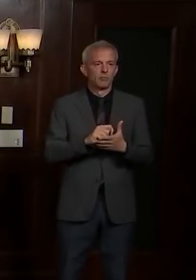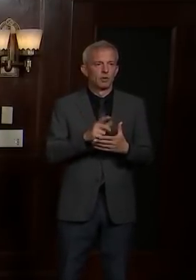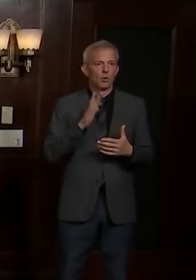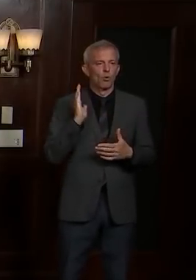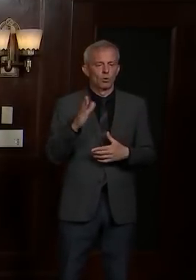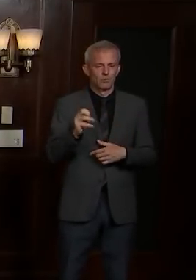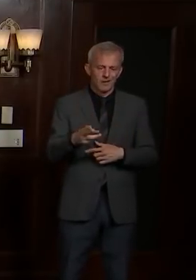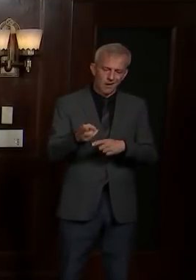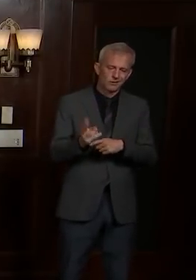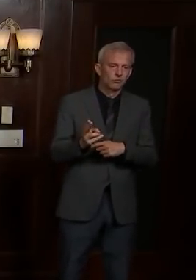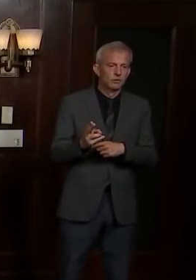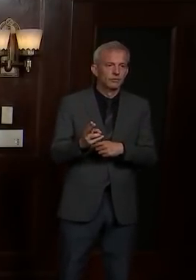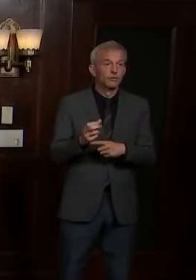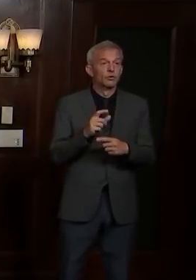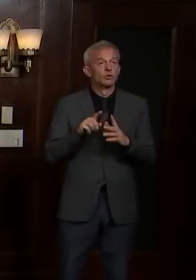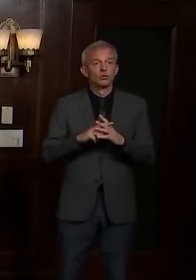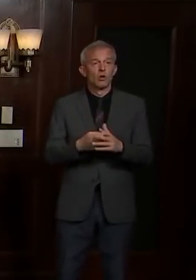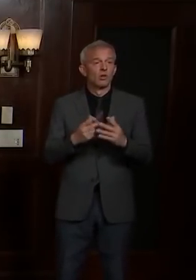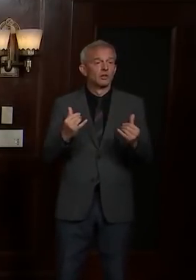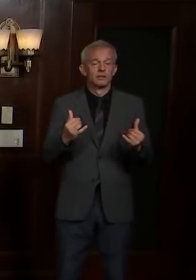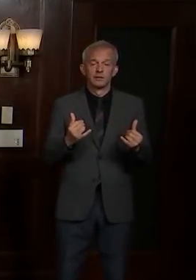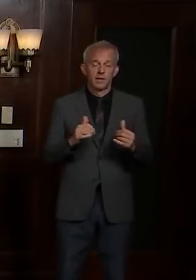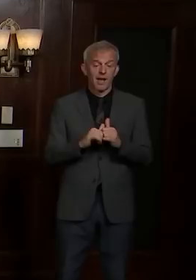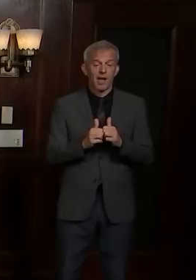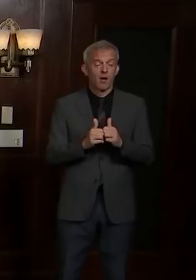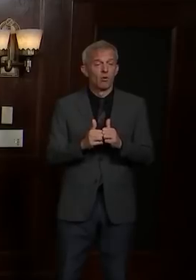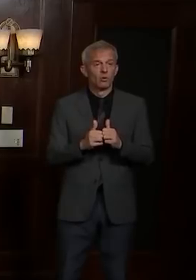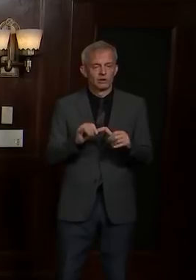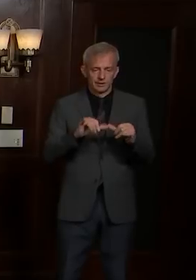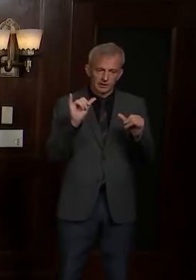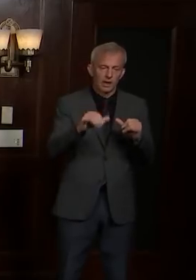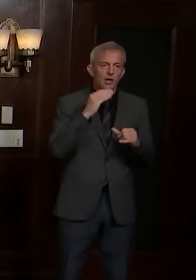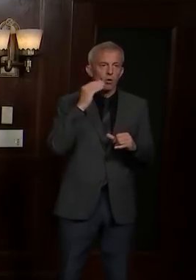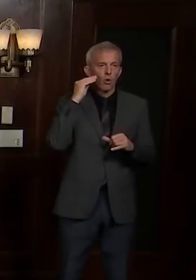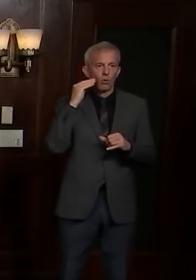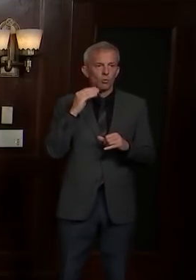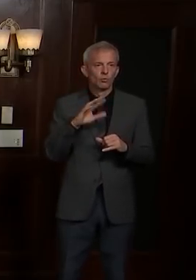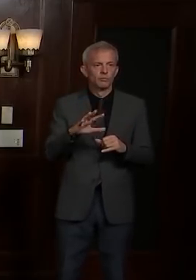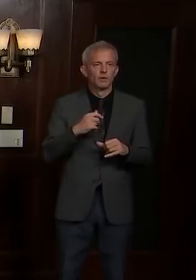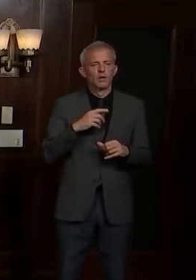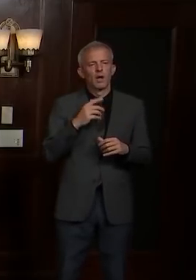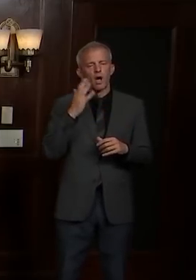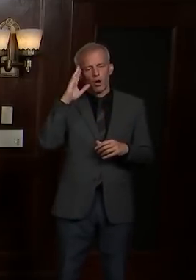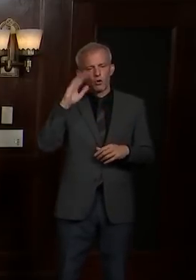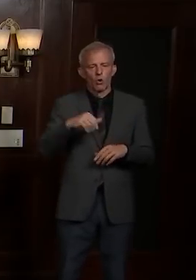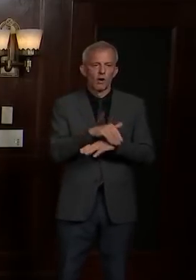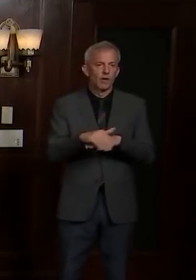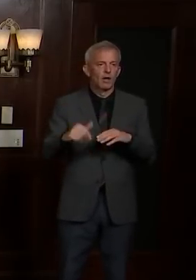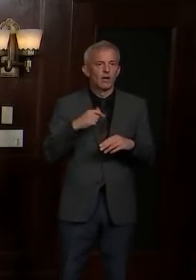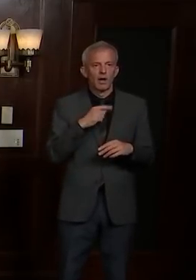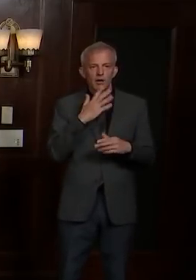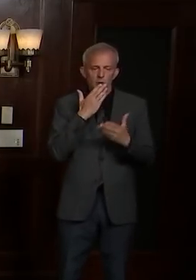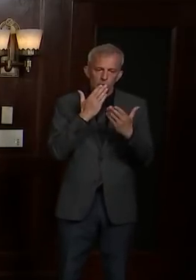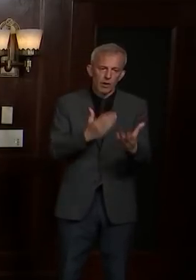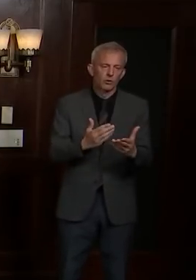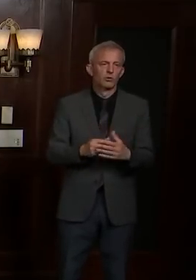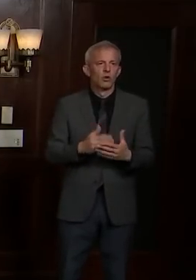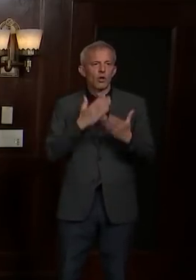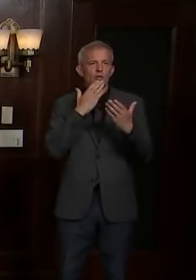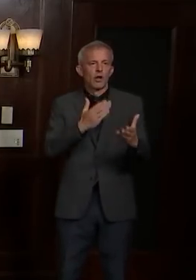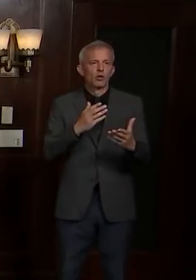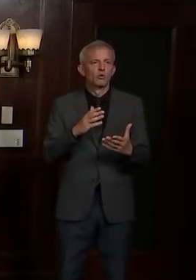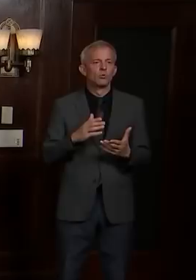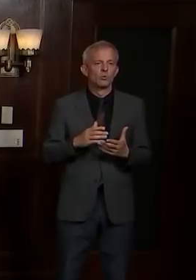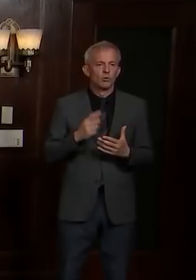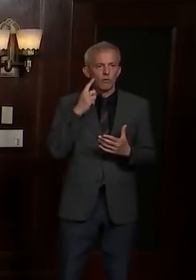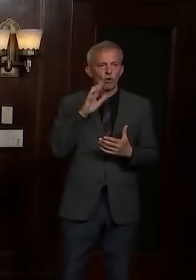staying safer at home. And I know I say it each evening, but thank you. Thank you for doing your part to make sure that lives are saved by